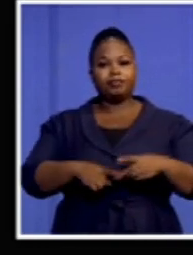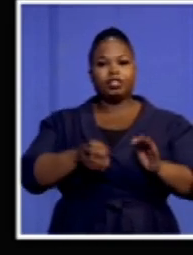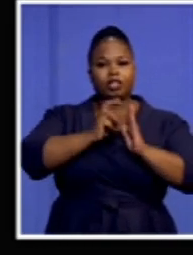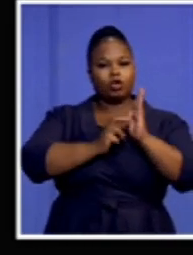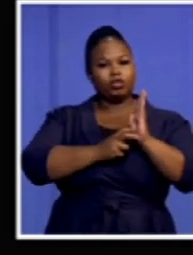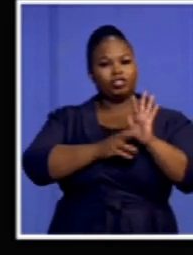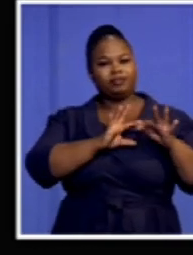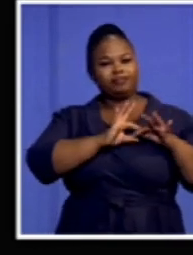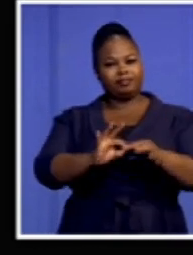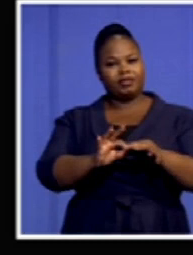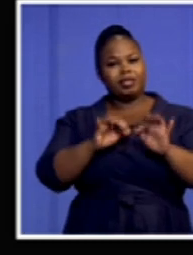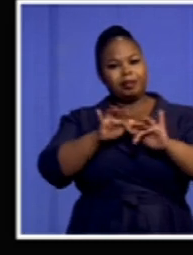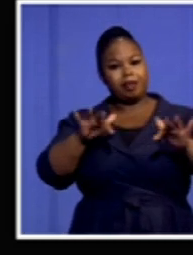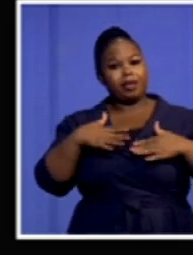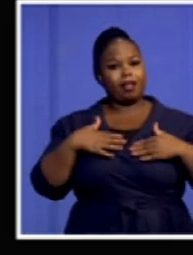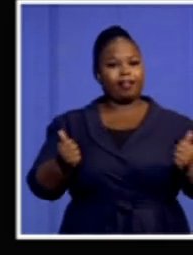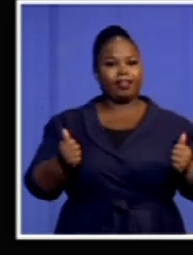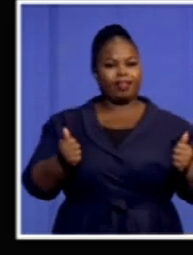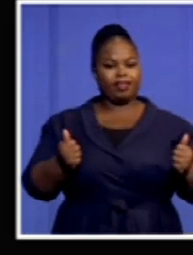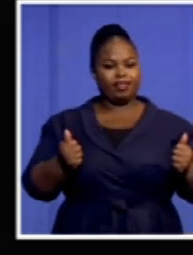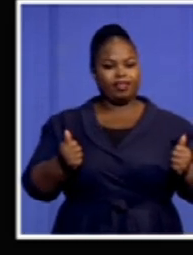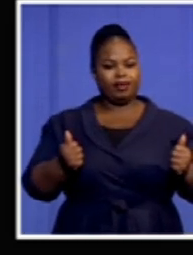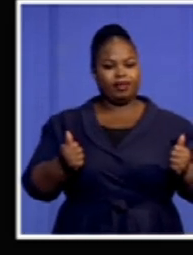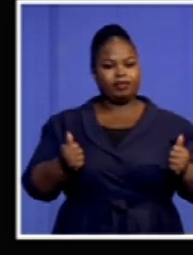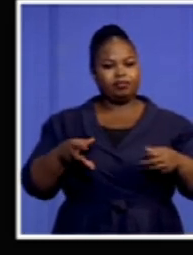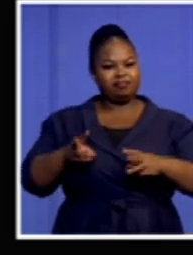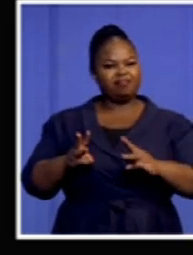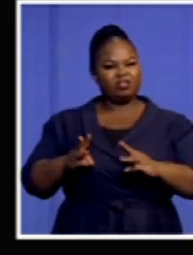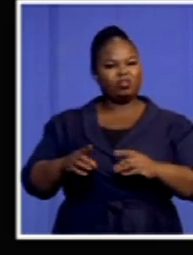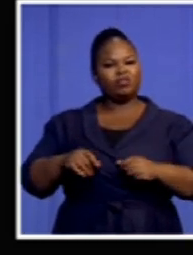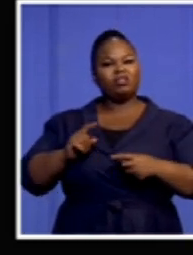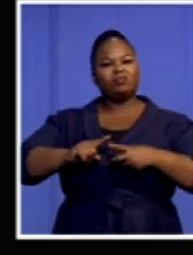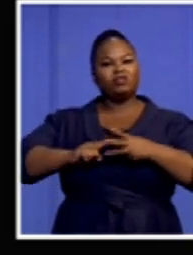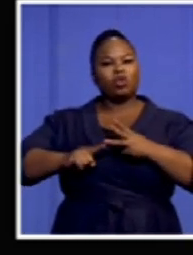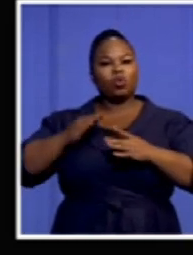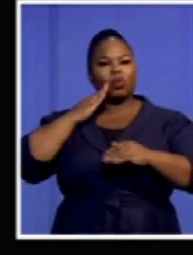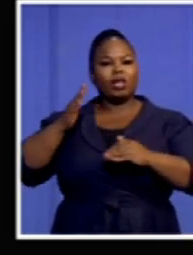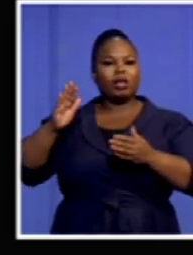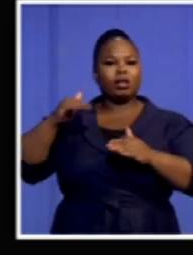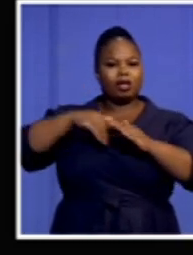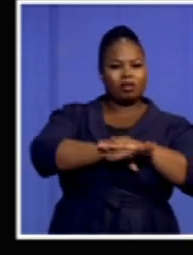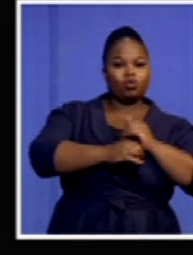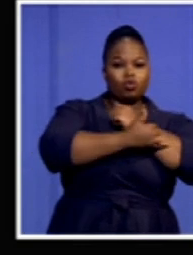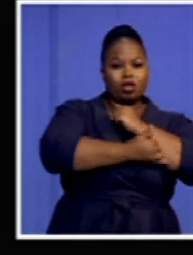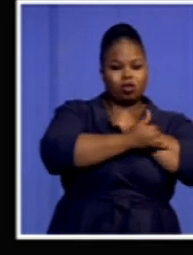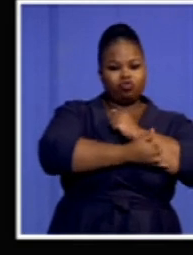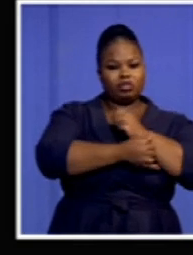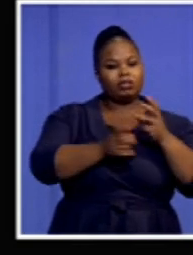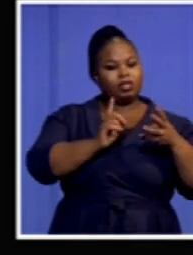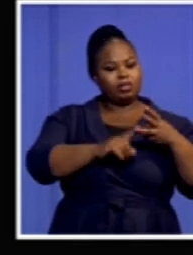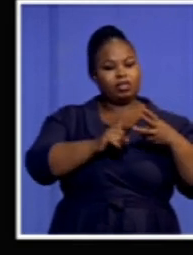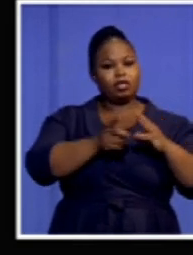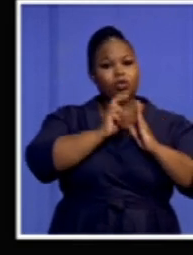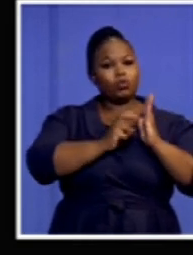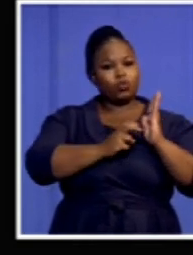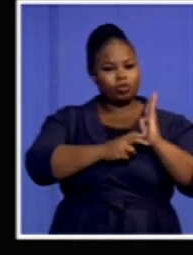health measures in points of entry. And then the regulations relating to the management of human